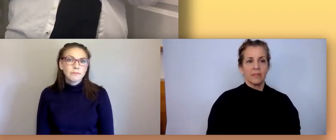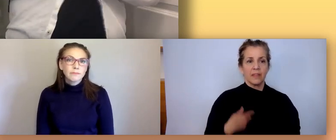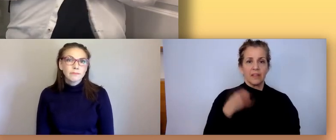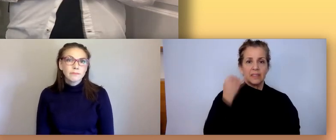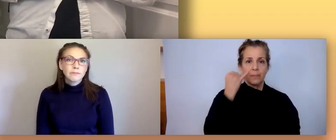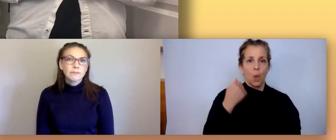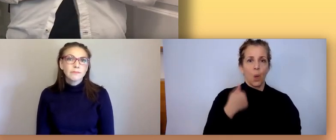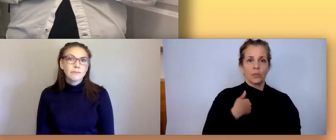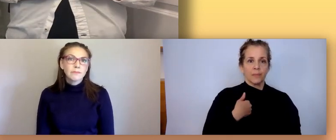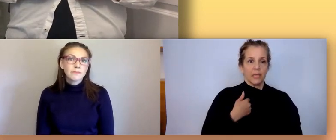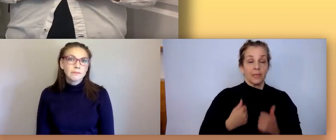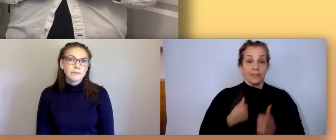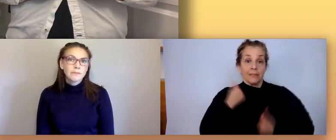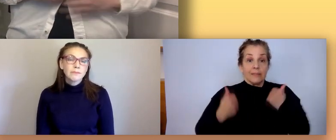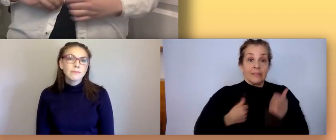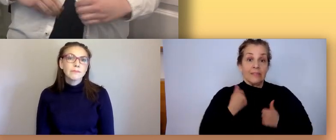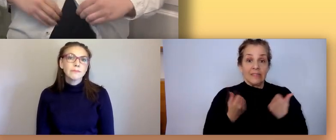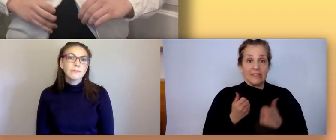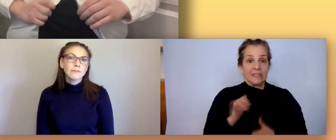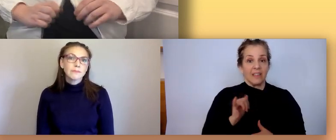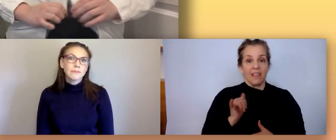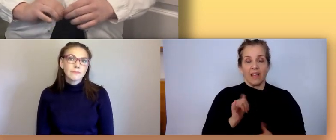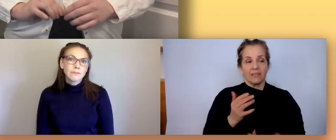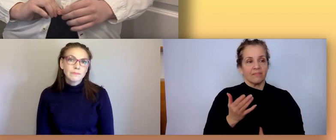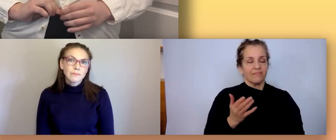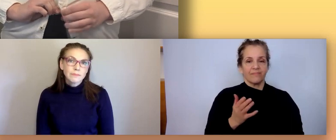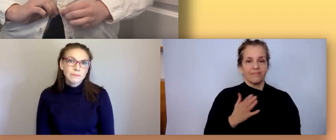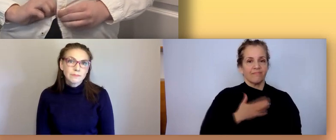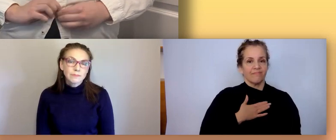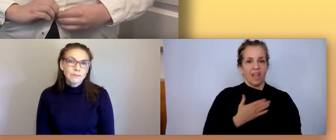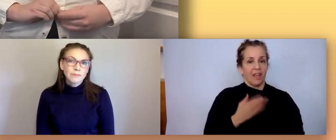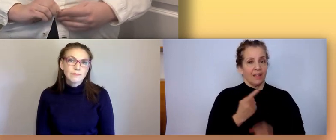What if I come on too strong like